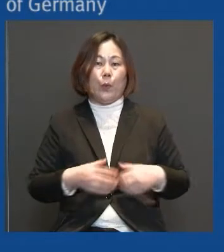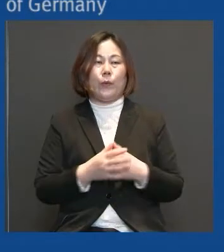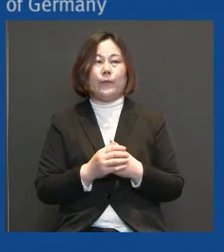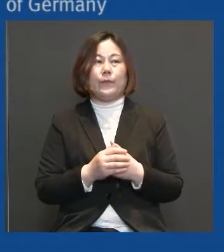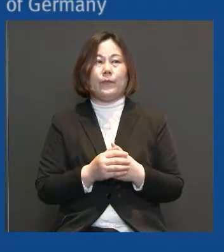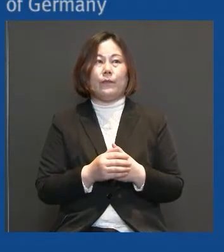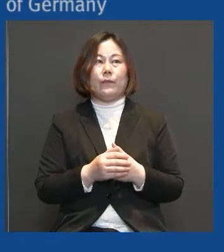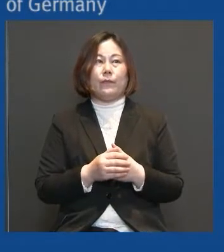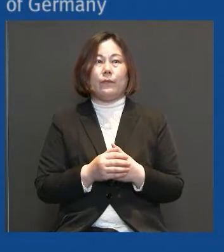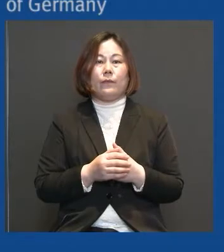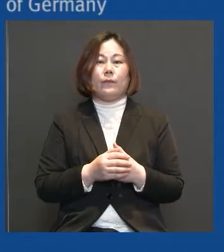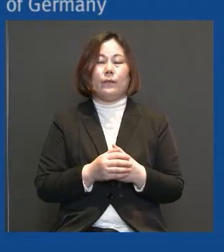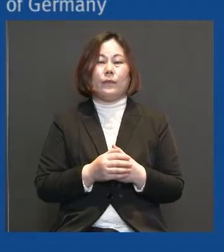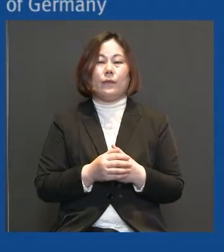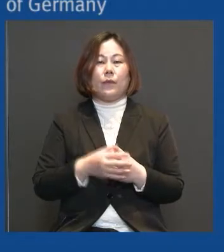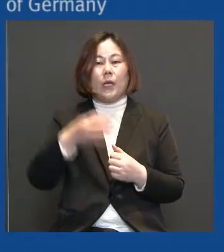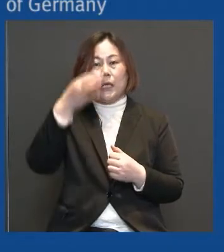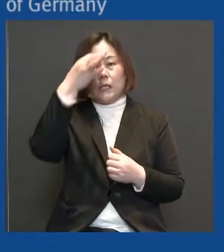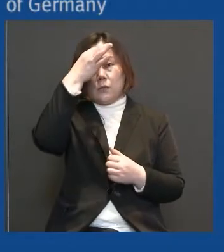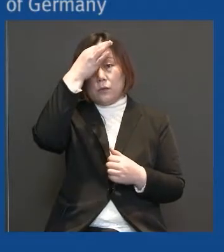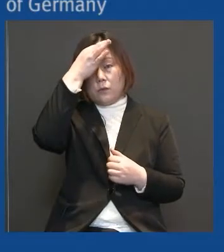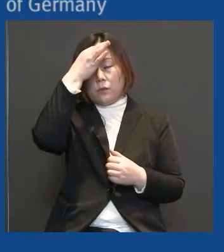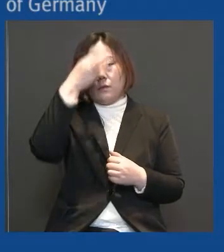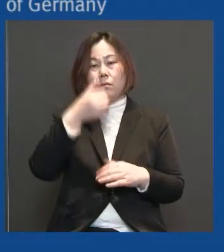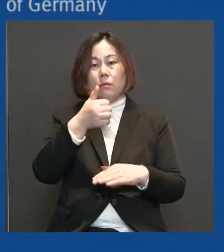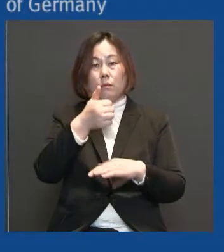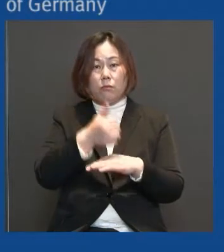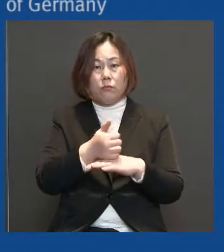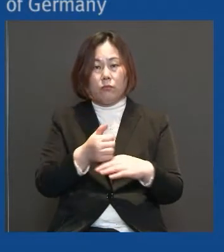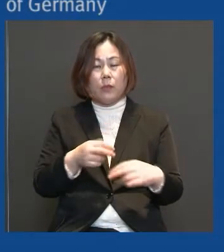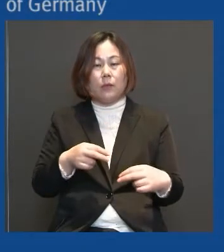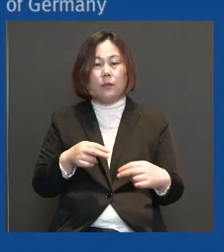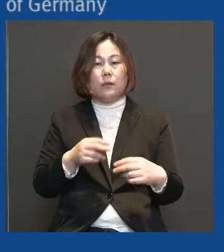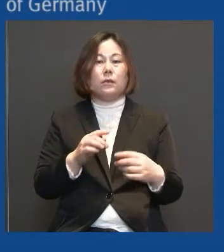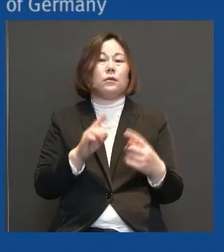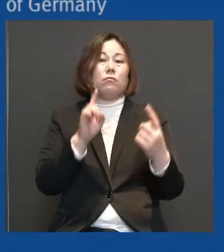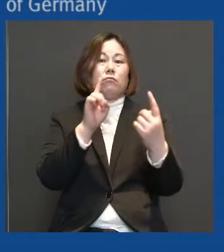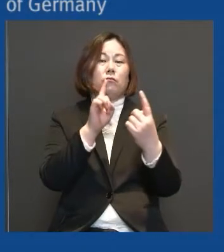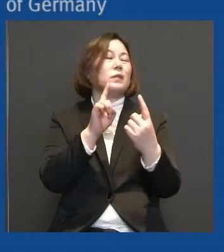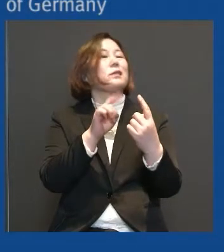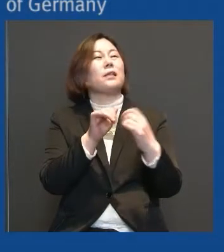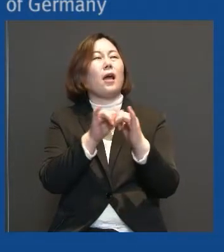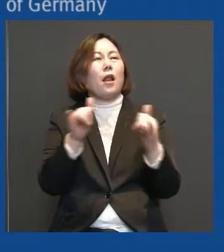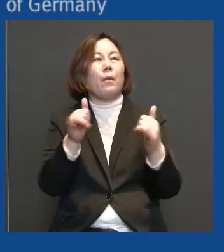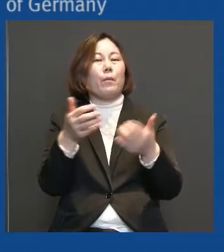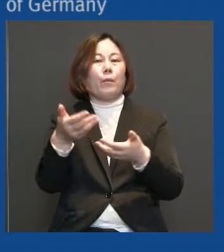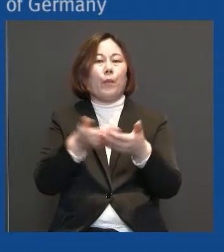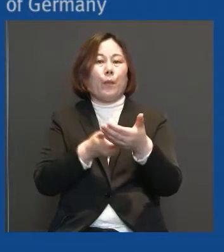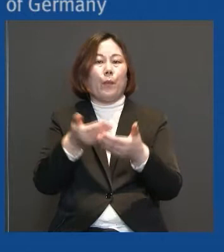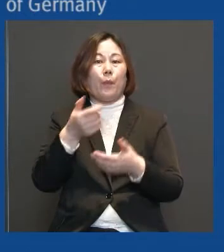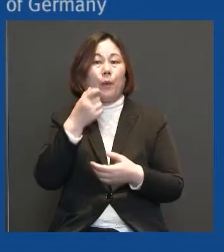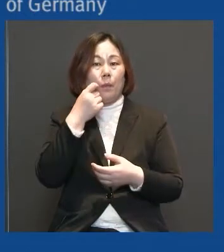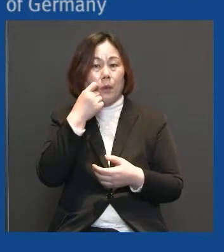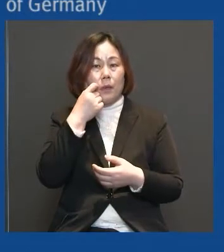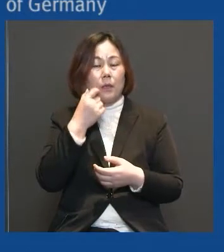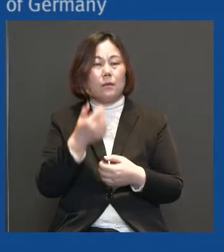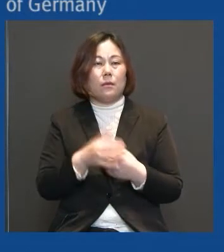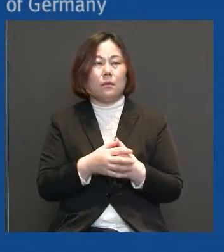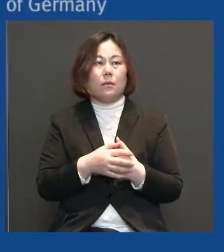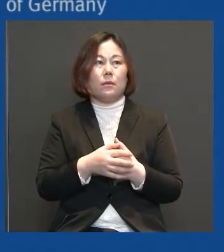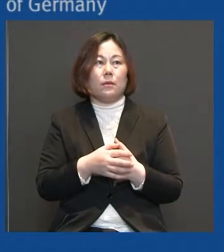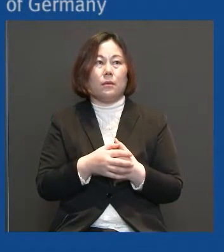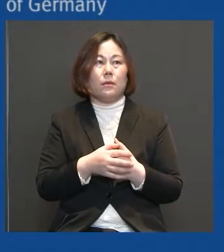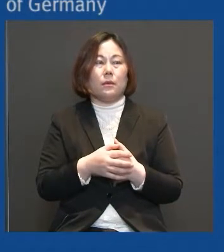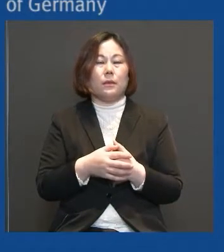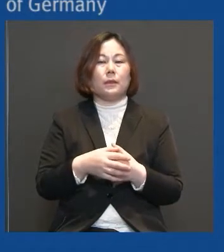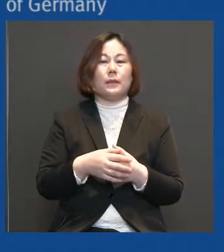can never replace face-to-face human contact. So in discussing about the role of technology could play in the professional care